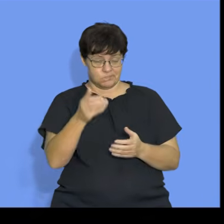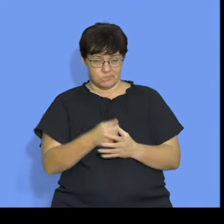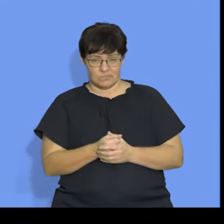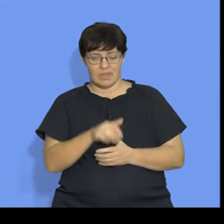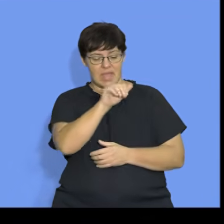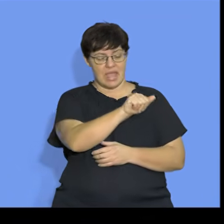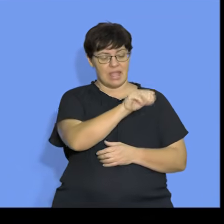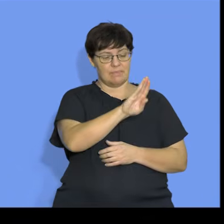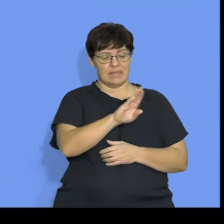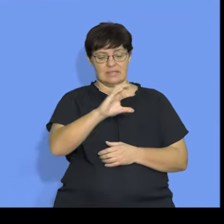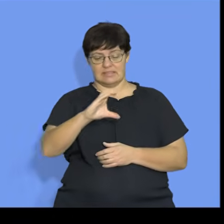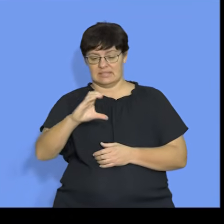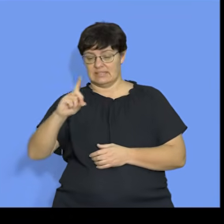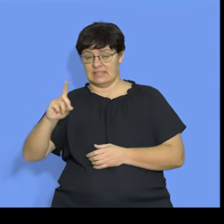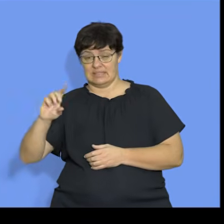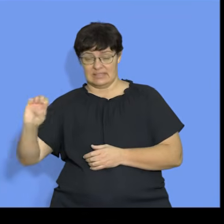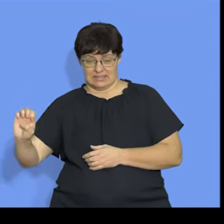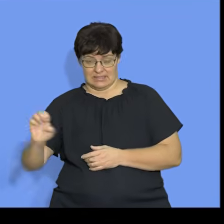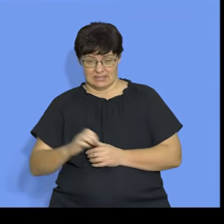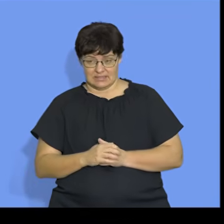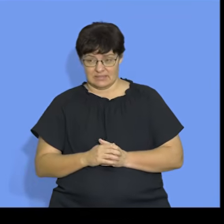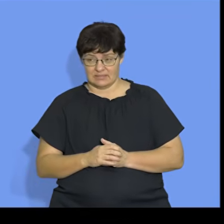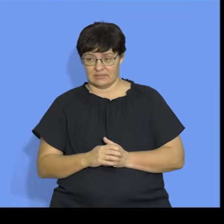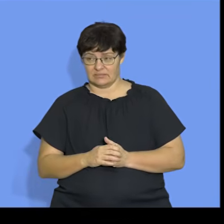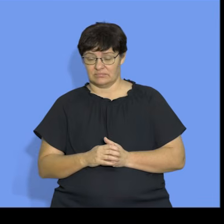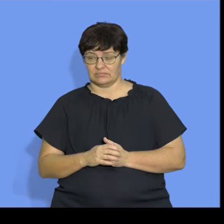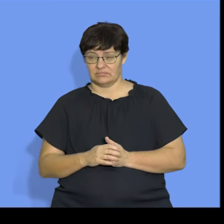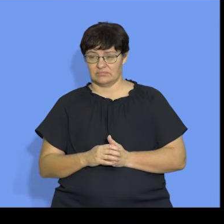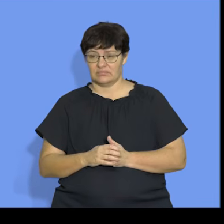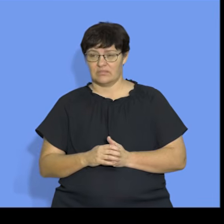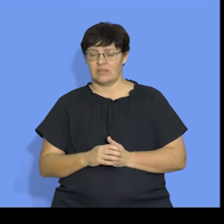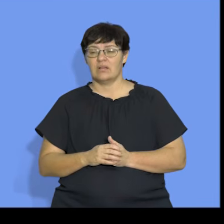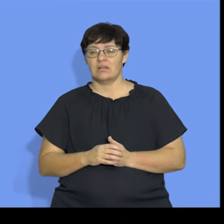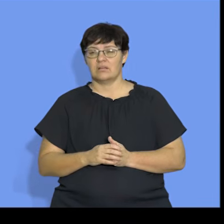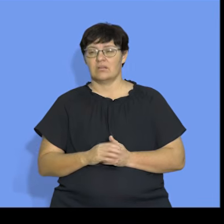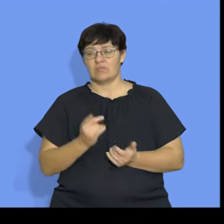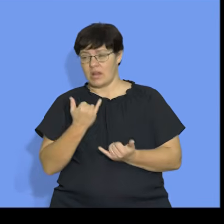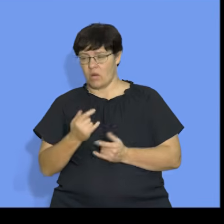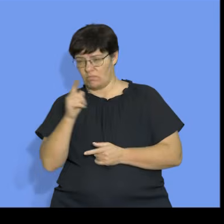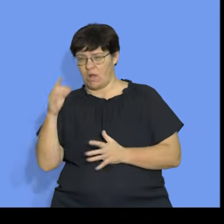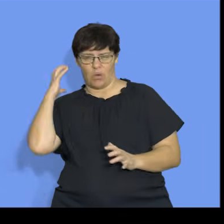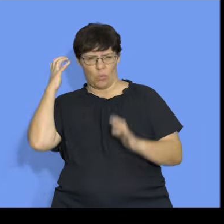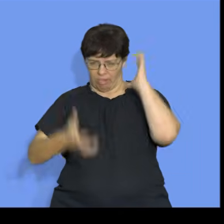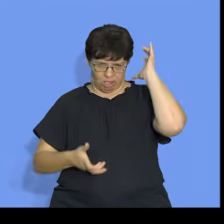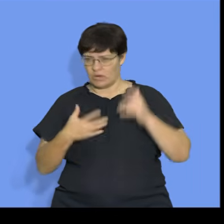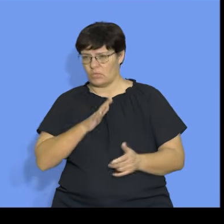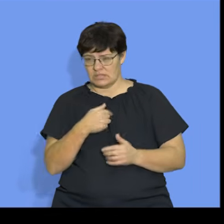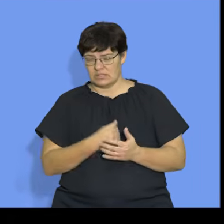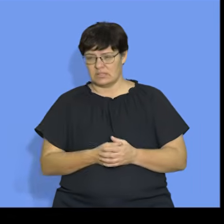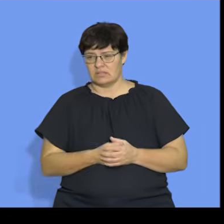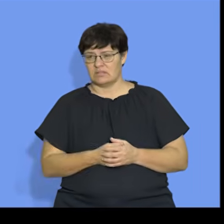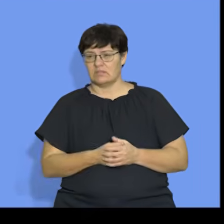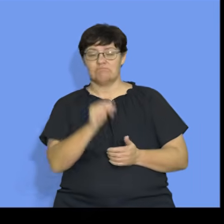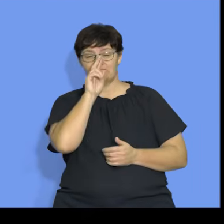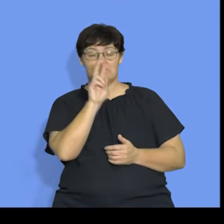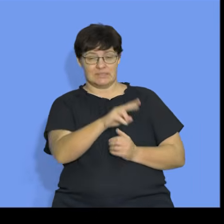B, C, D, and E. Now I'm going to go to the diagram now, because otherwise we're going to get confused. I want you to have a